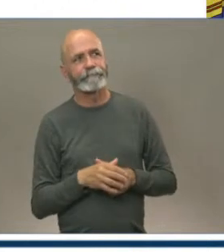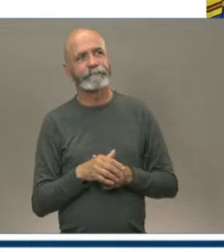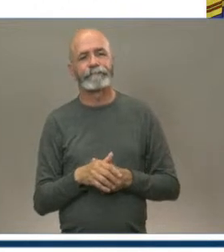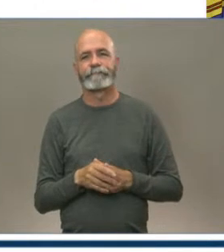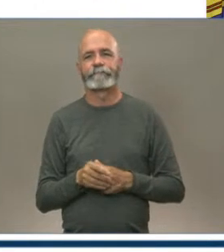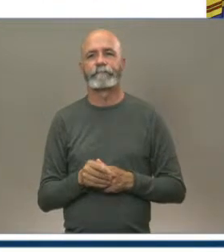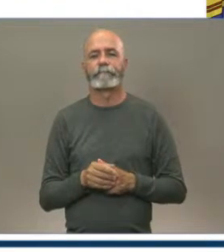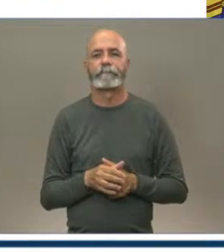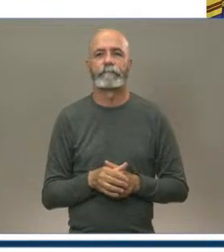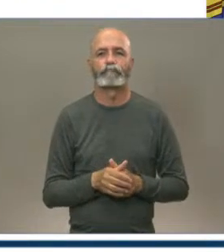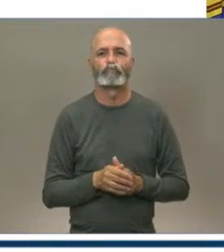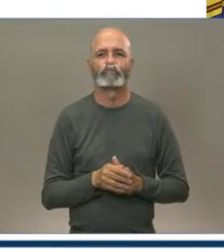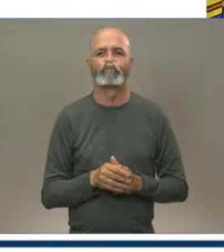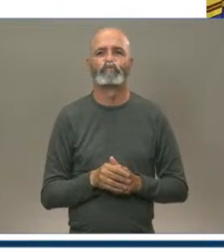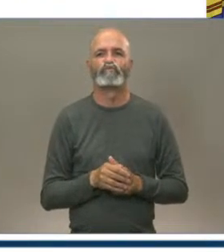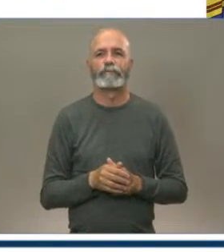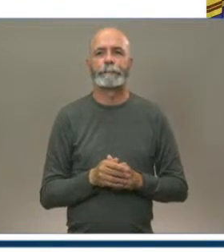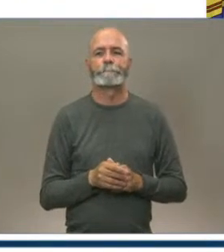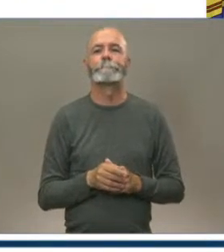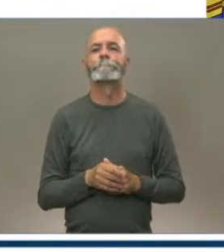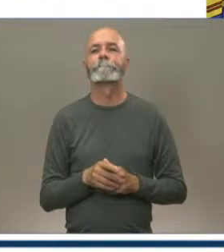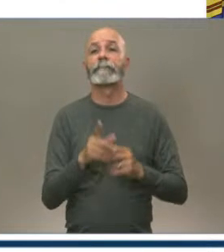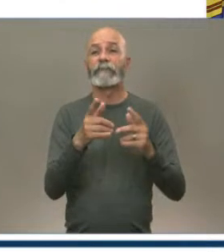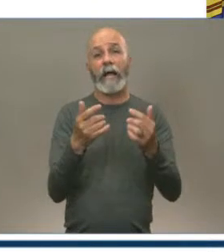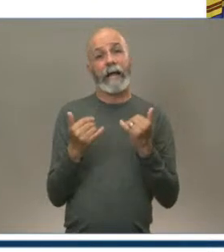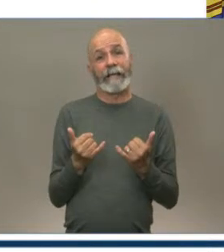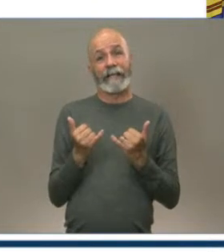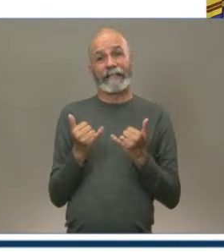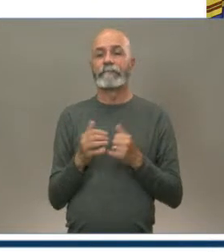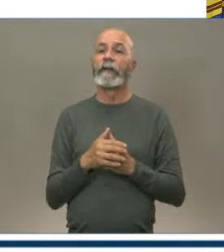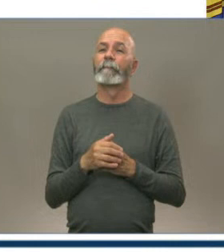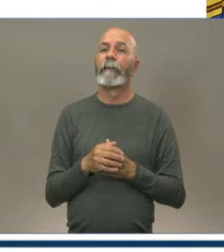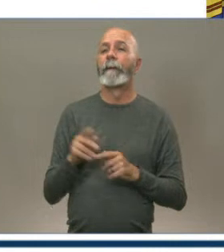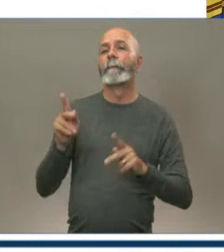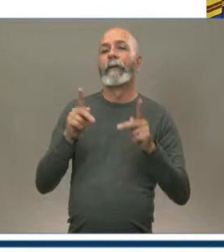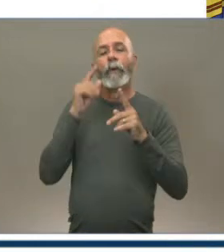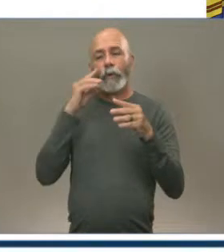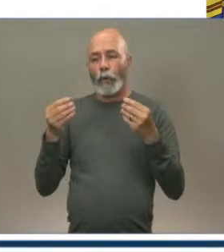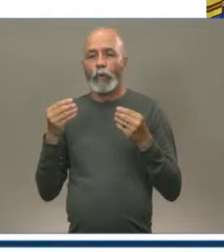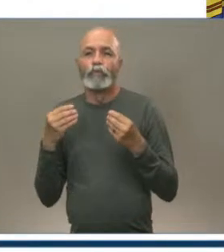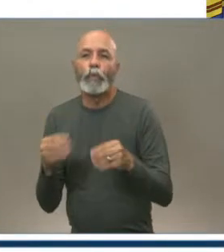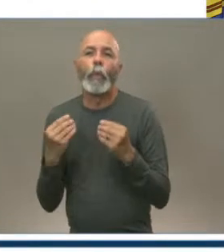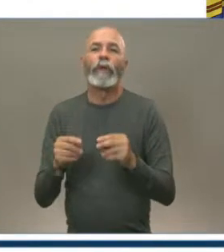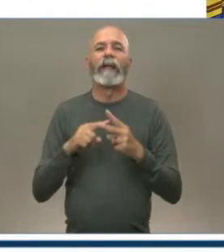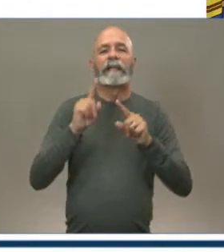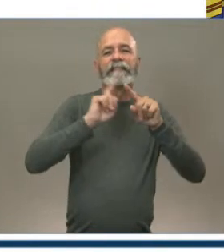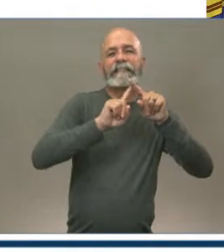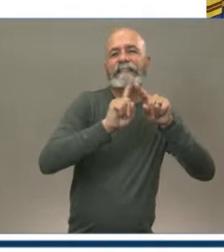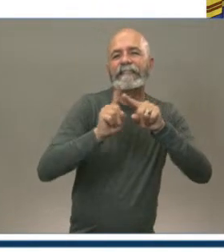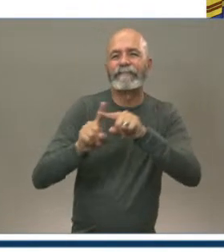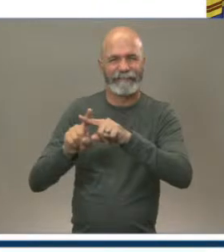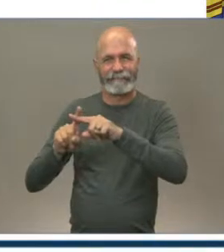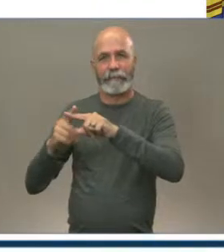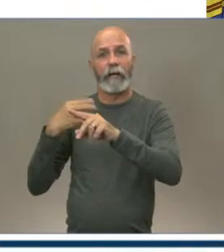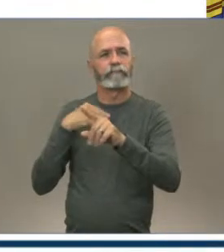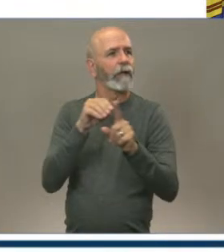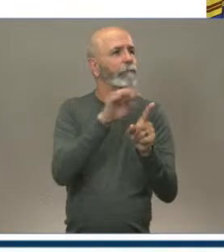we are listing the lower risk exposure sites again. Are you finding community